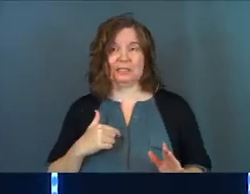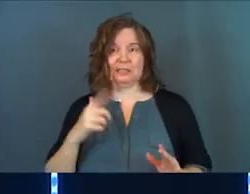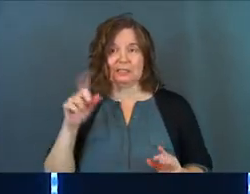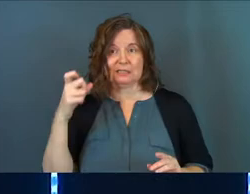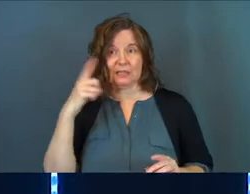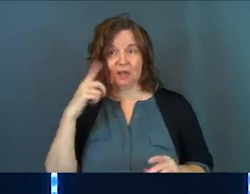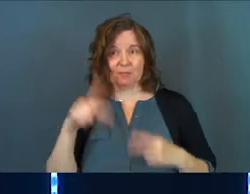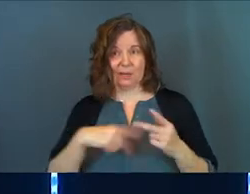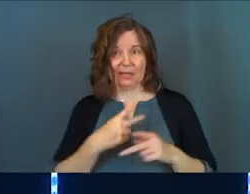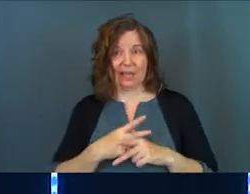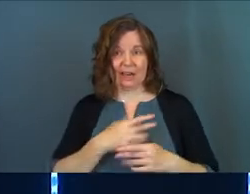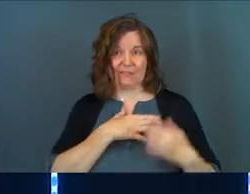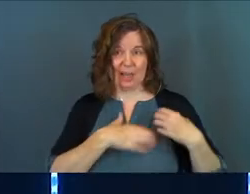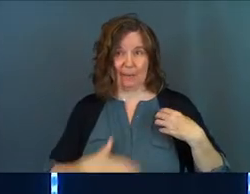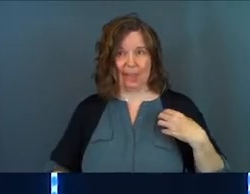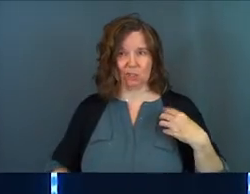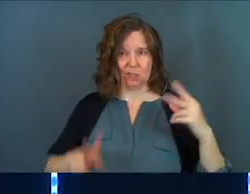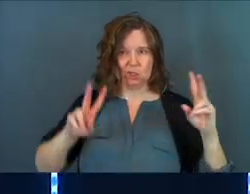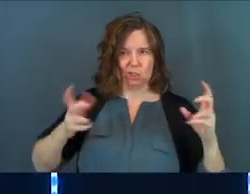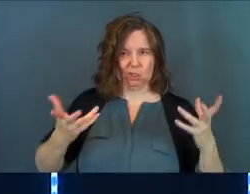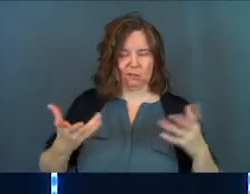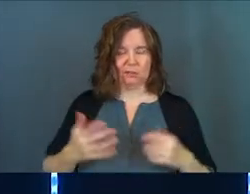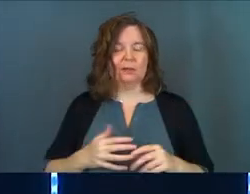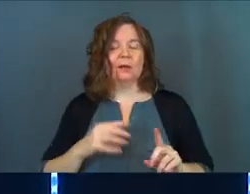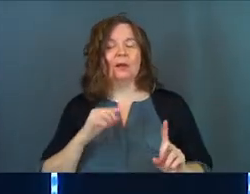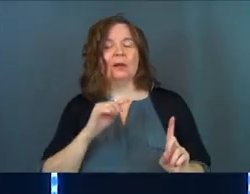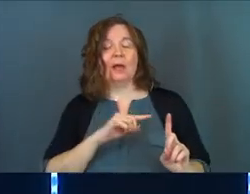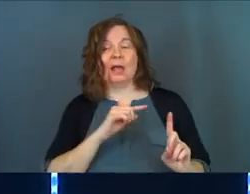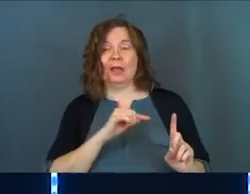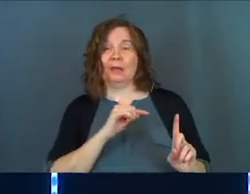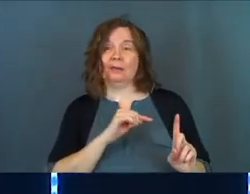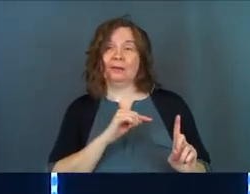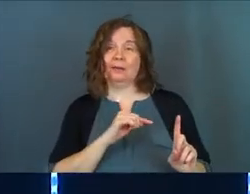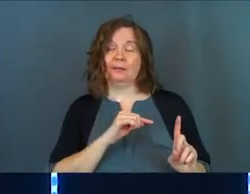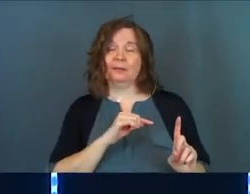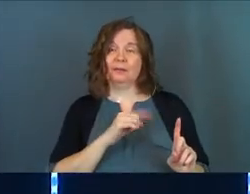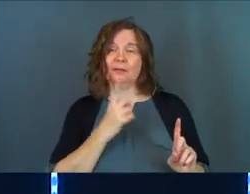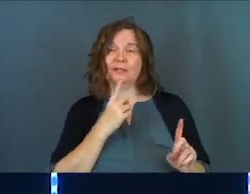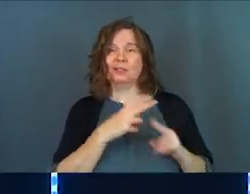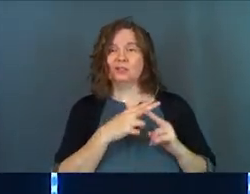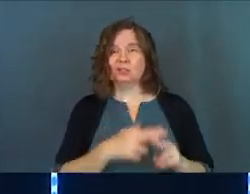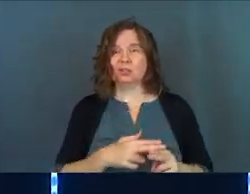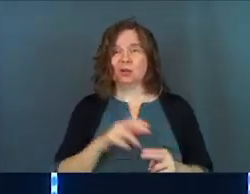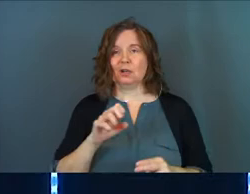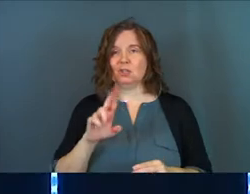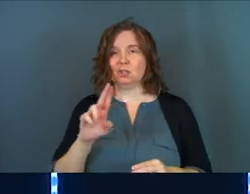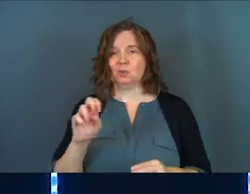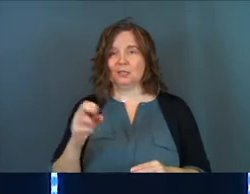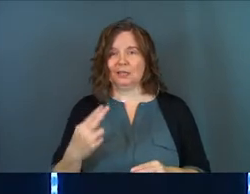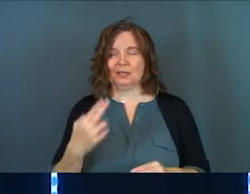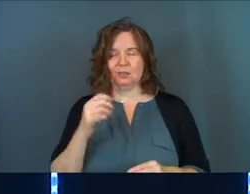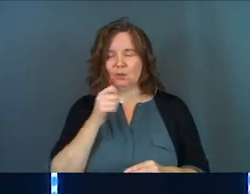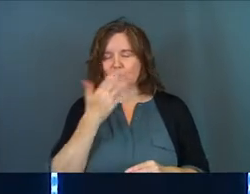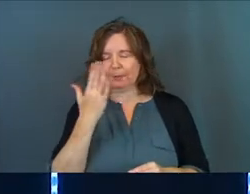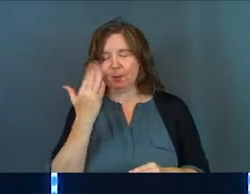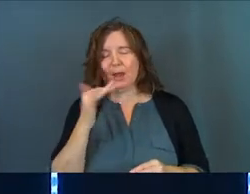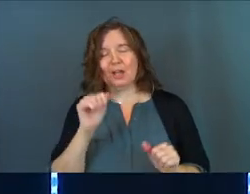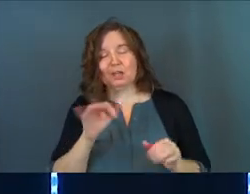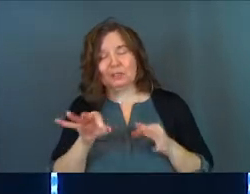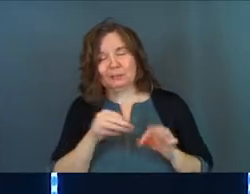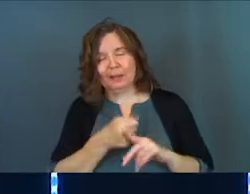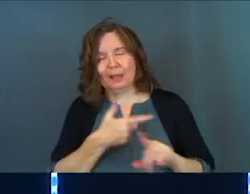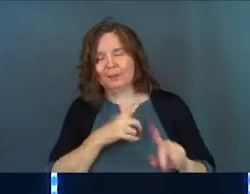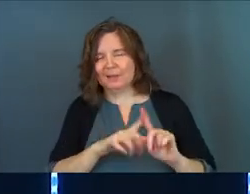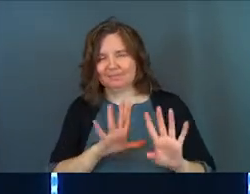official government kind of ambassador, if you want to think about him that way. And the Ethiopian official, he's called a eunuch. Don't ask me why. I could